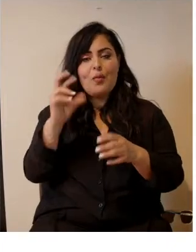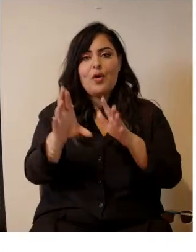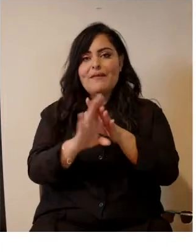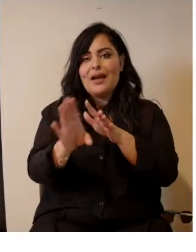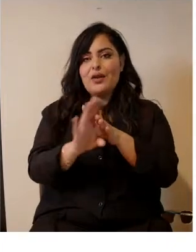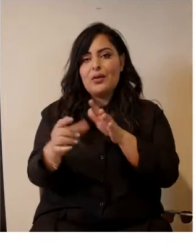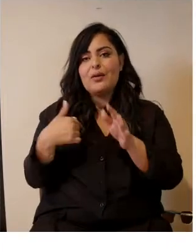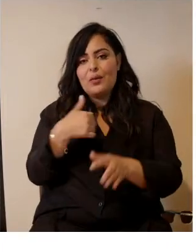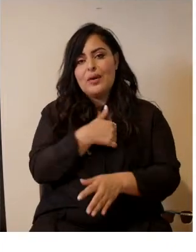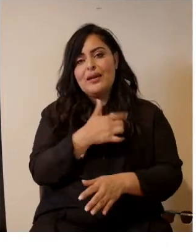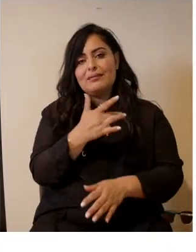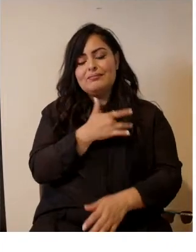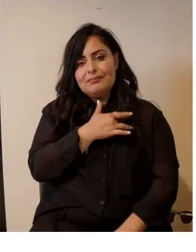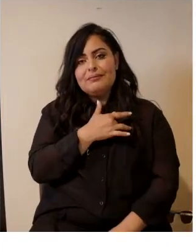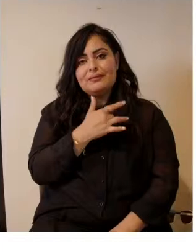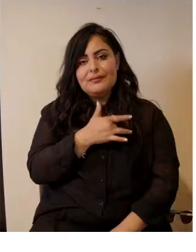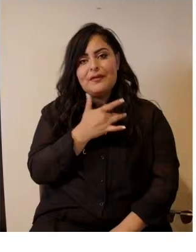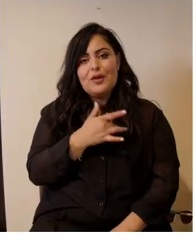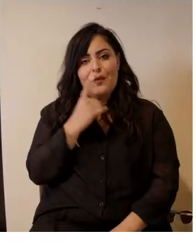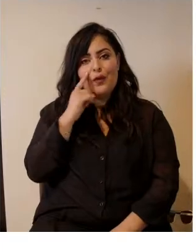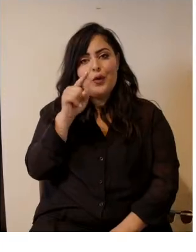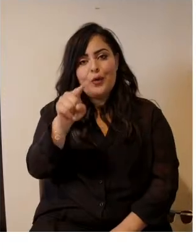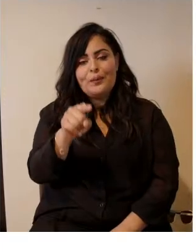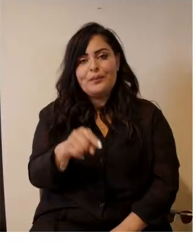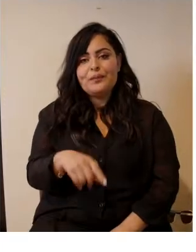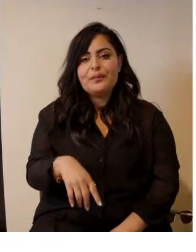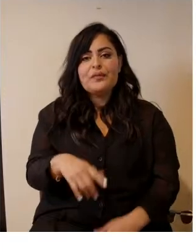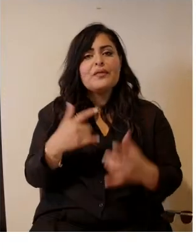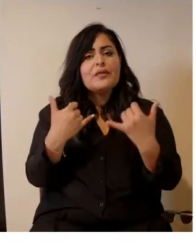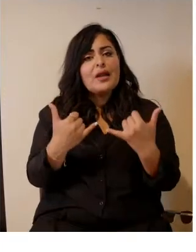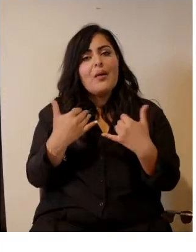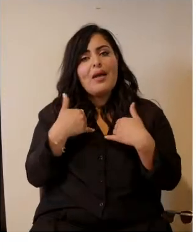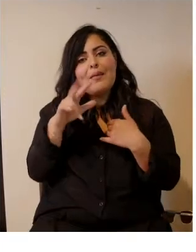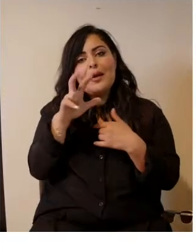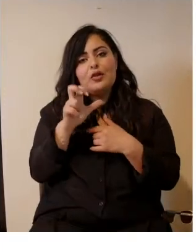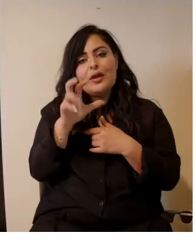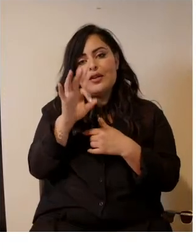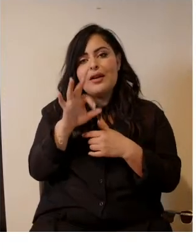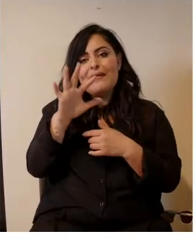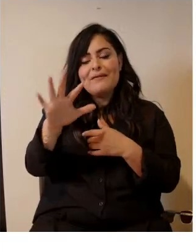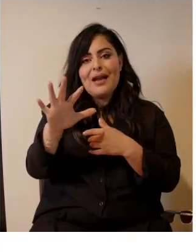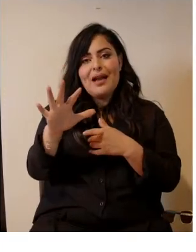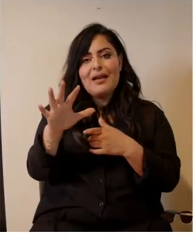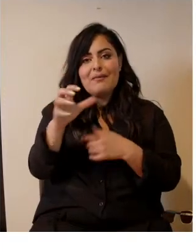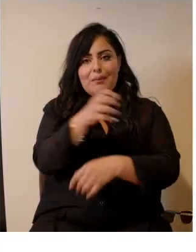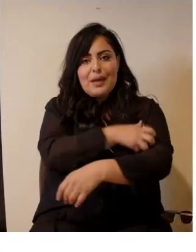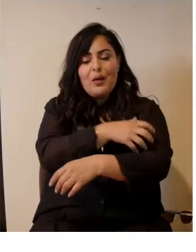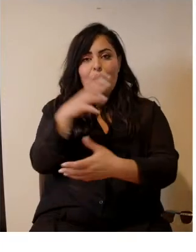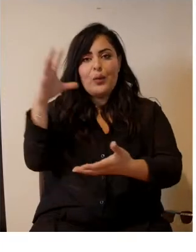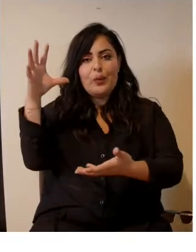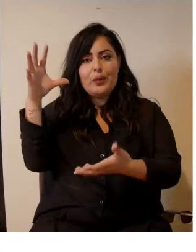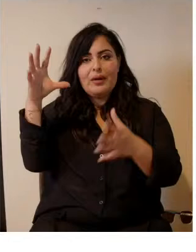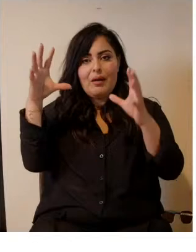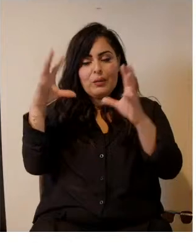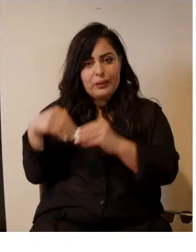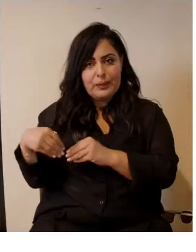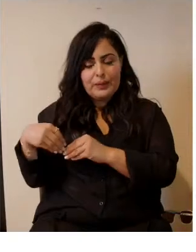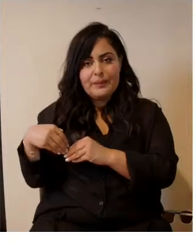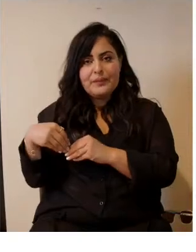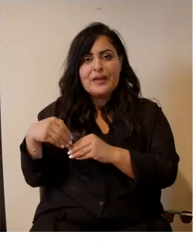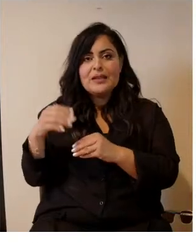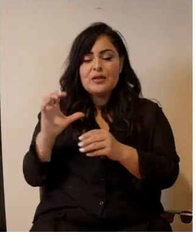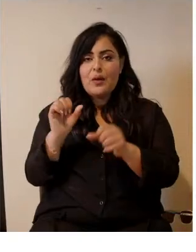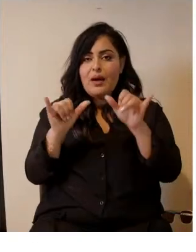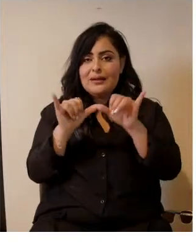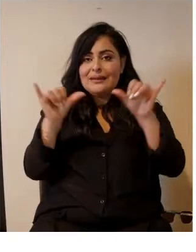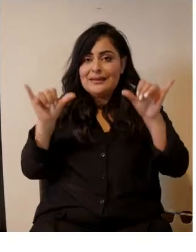we feel for you. Currently, we have about 395 known outages out of 65,000 accounts. So our